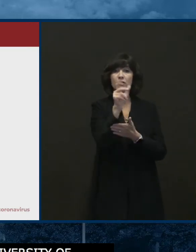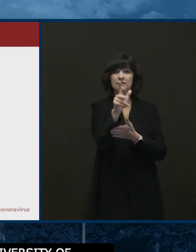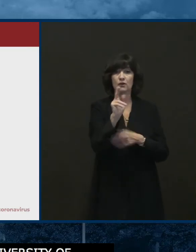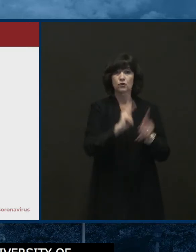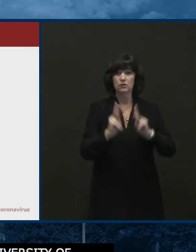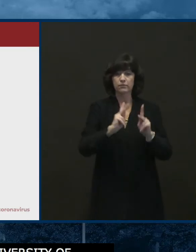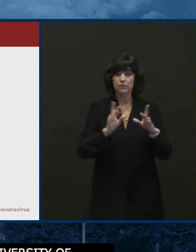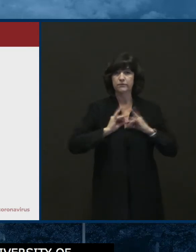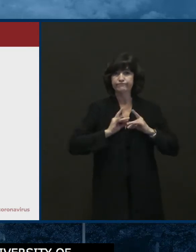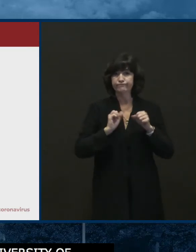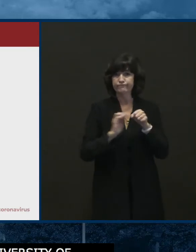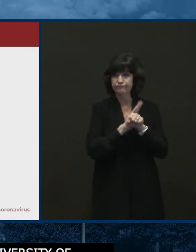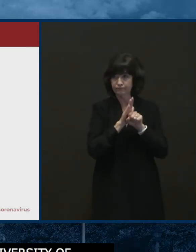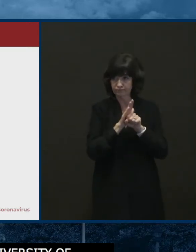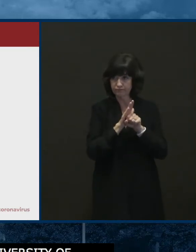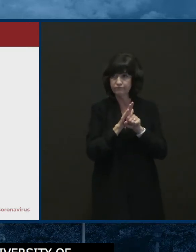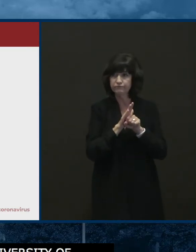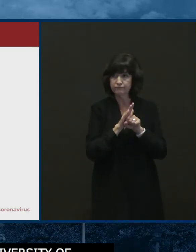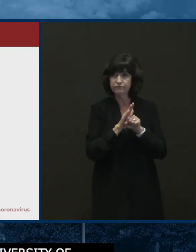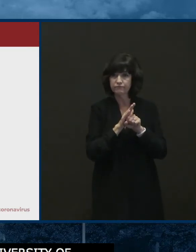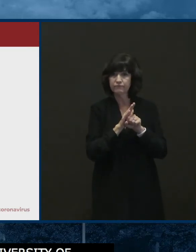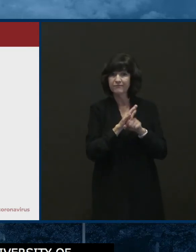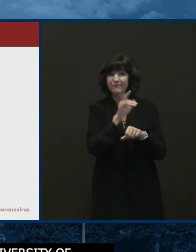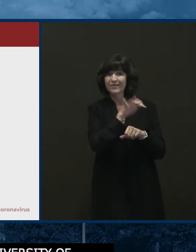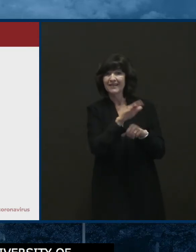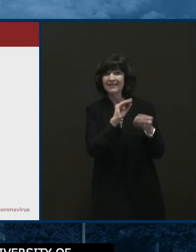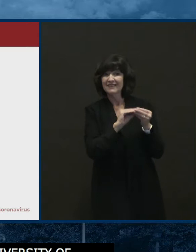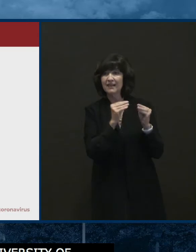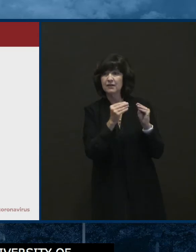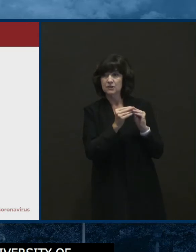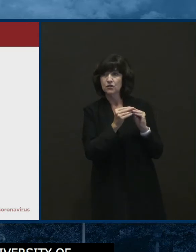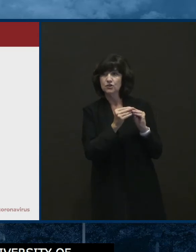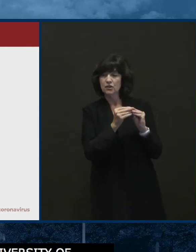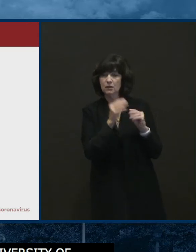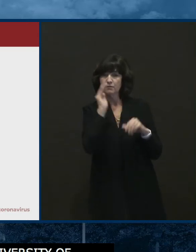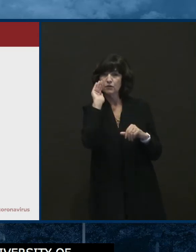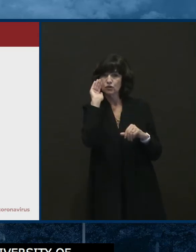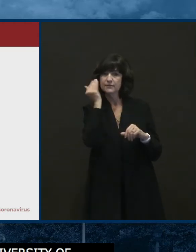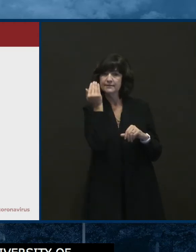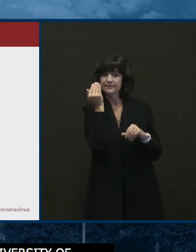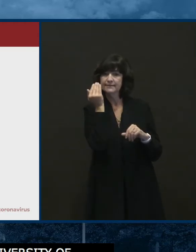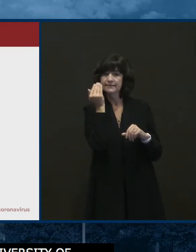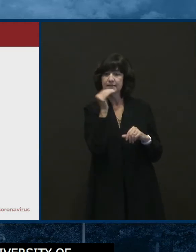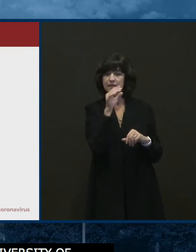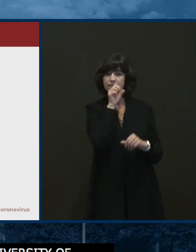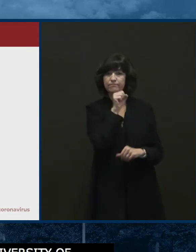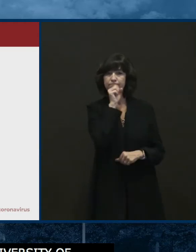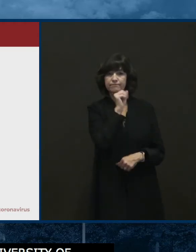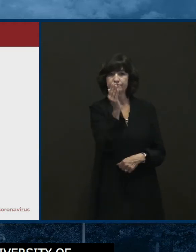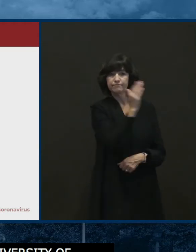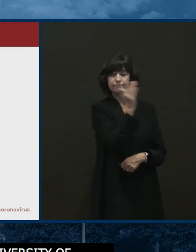Newark do remain driven by that 18 to 23 age group and